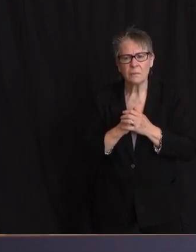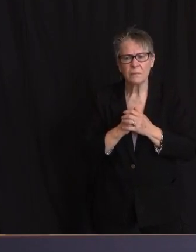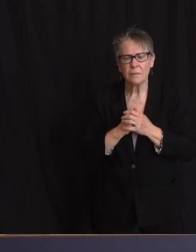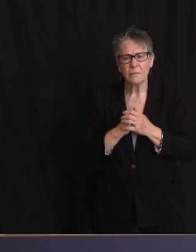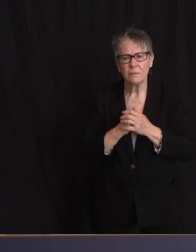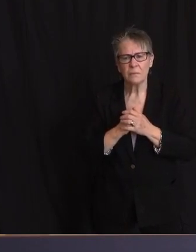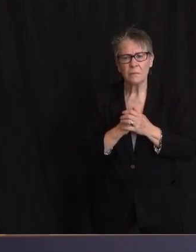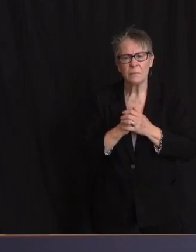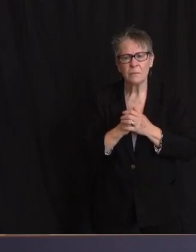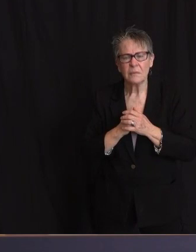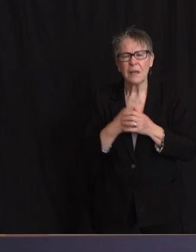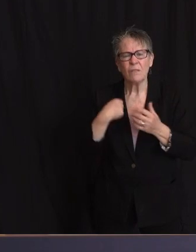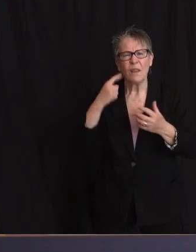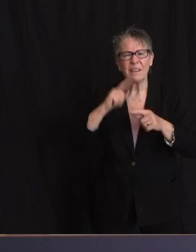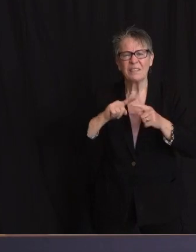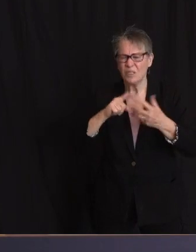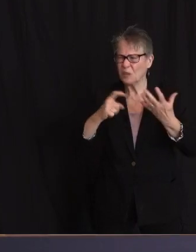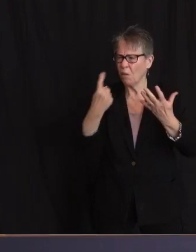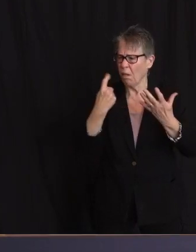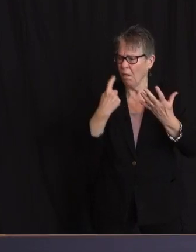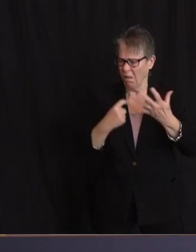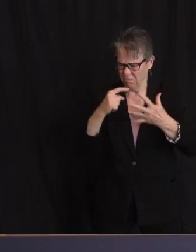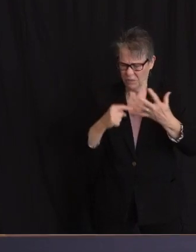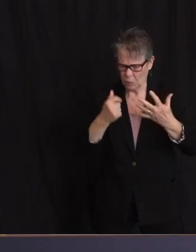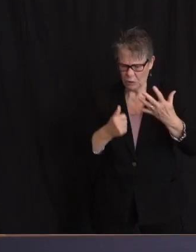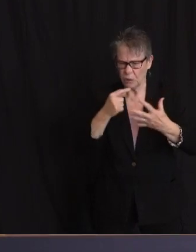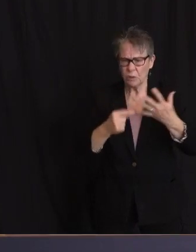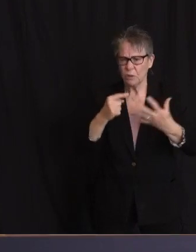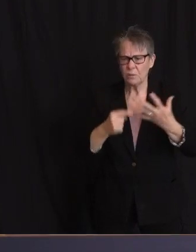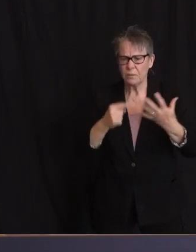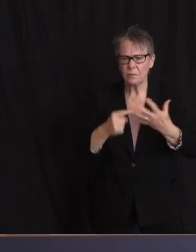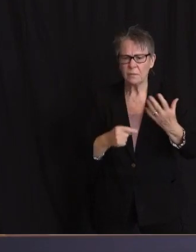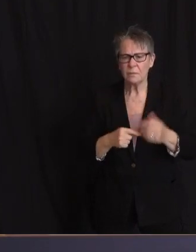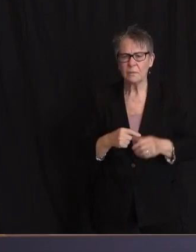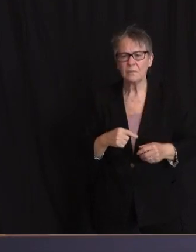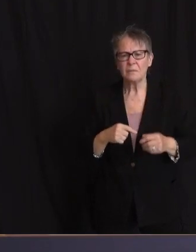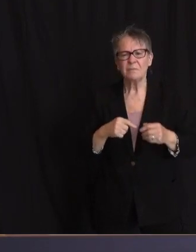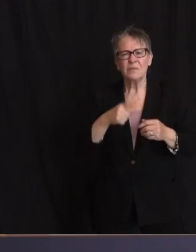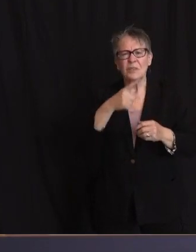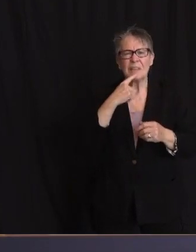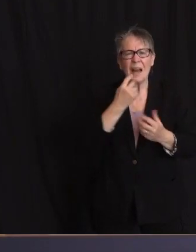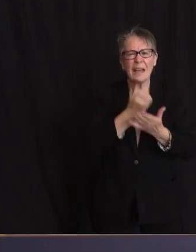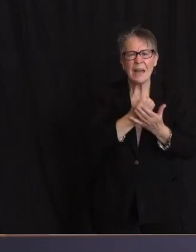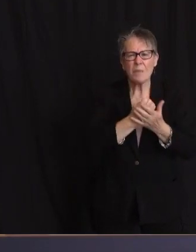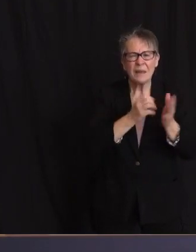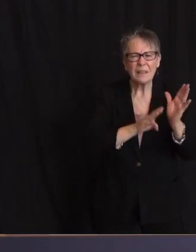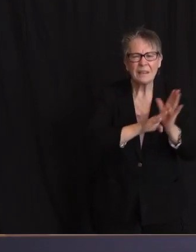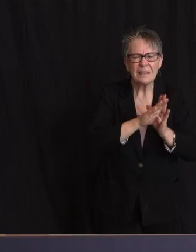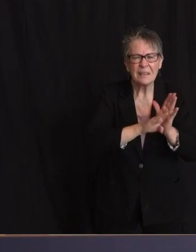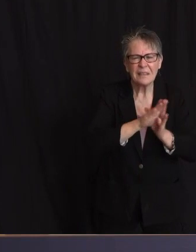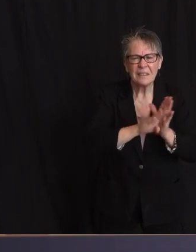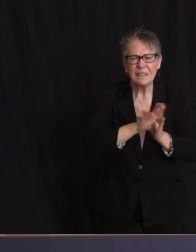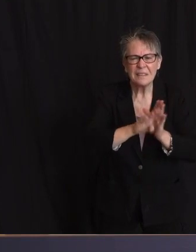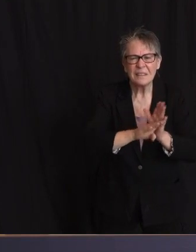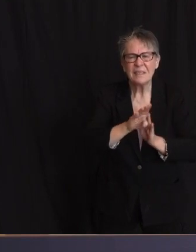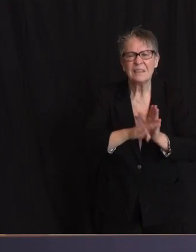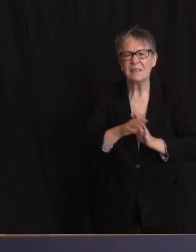EDA. We had Rob Acero-Angelo here, who's the commissioner of the Department of Labor. We spent a significant amount of time this